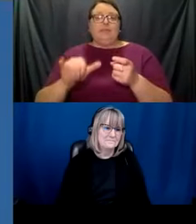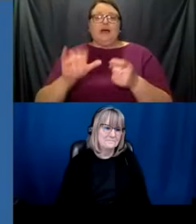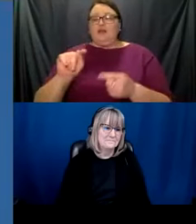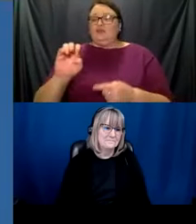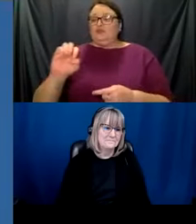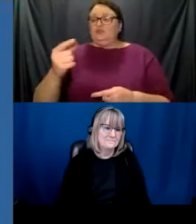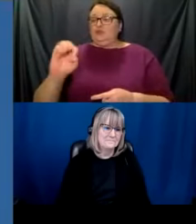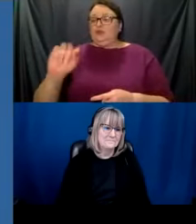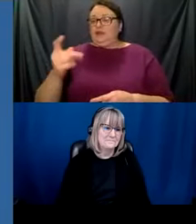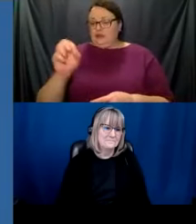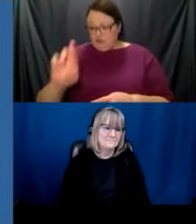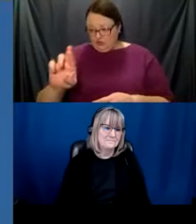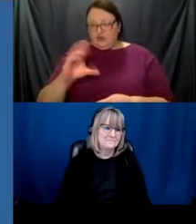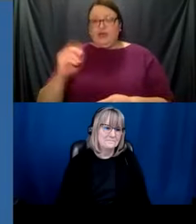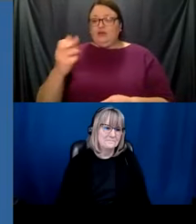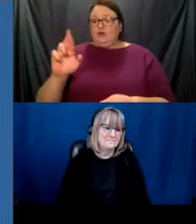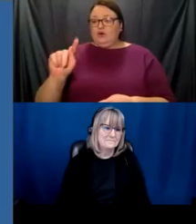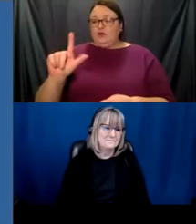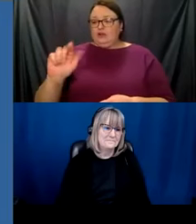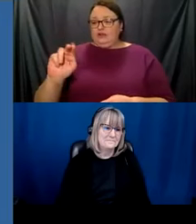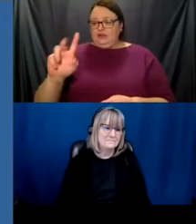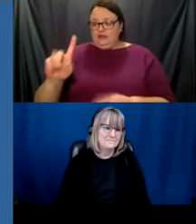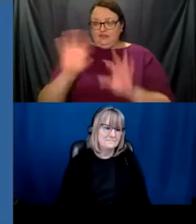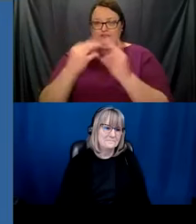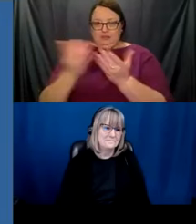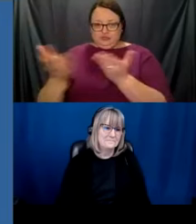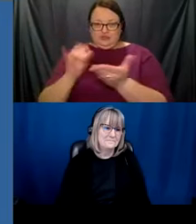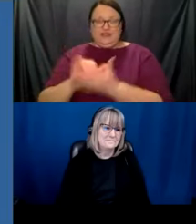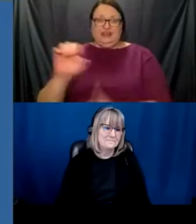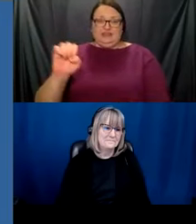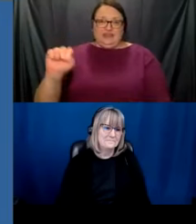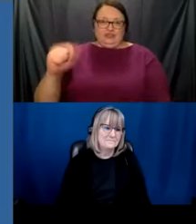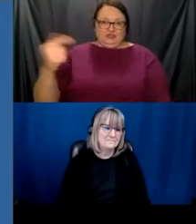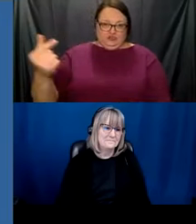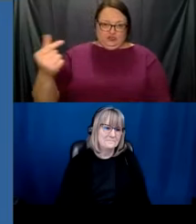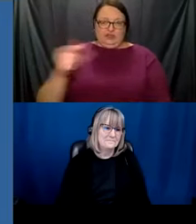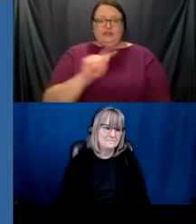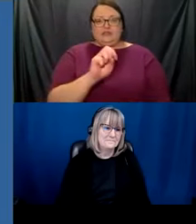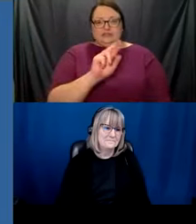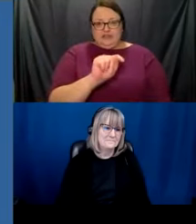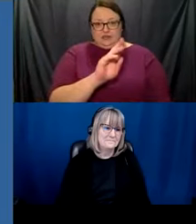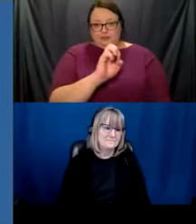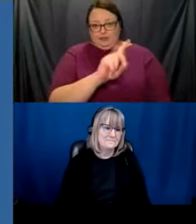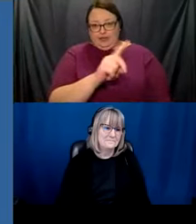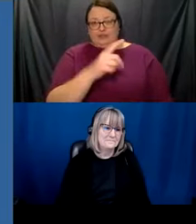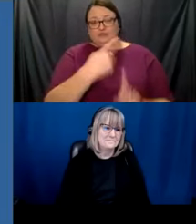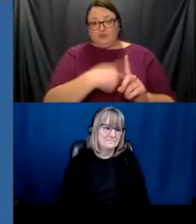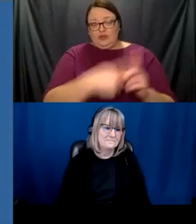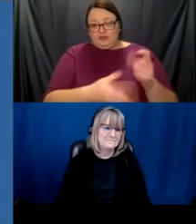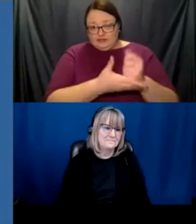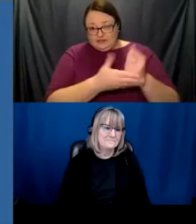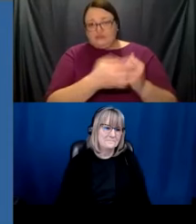Family Service. And that's with ESG, whereas tenant-based rental assistance is home